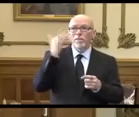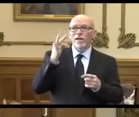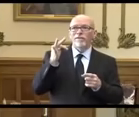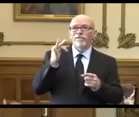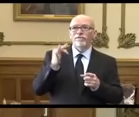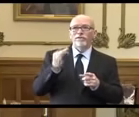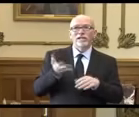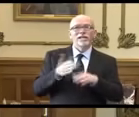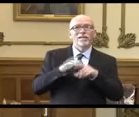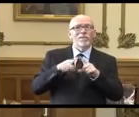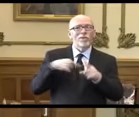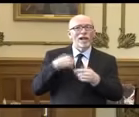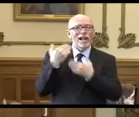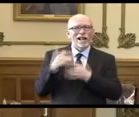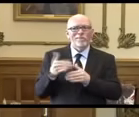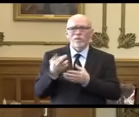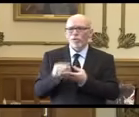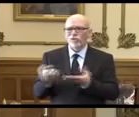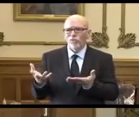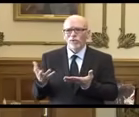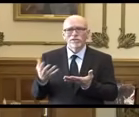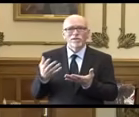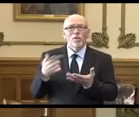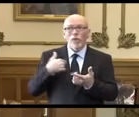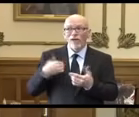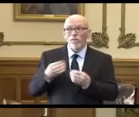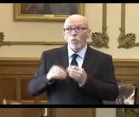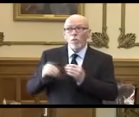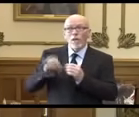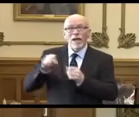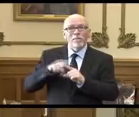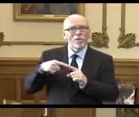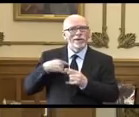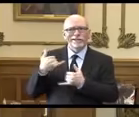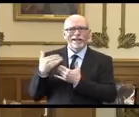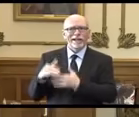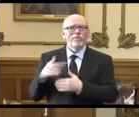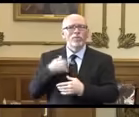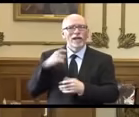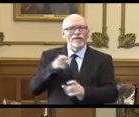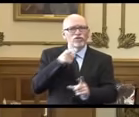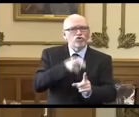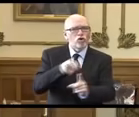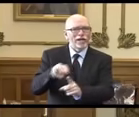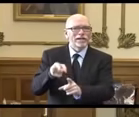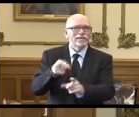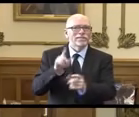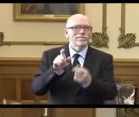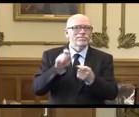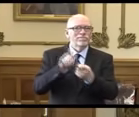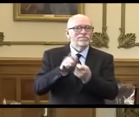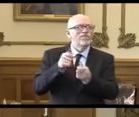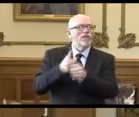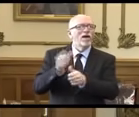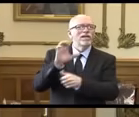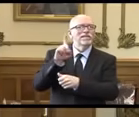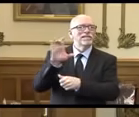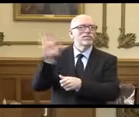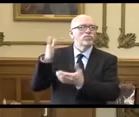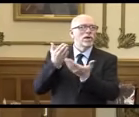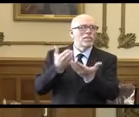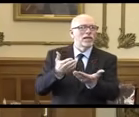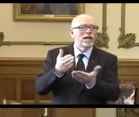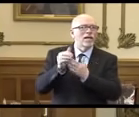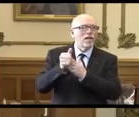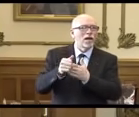yet limited number of resources, we are testing in a targeted manner, which is in line with CDC guidance and recommendations